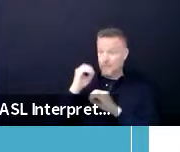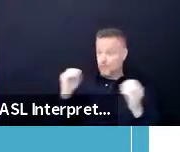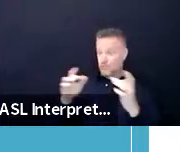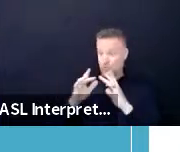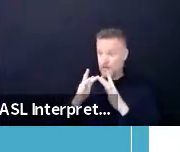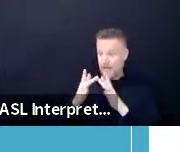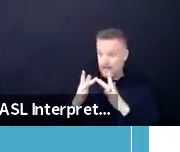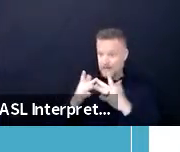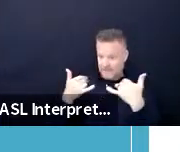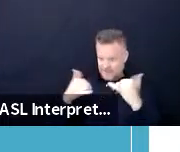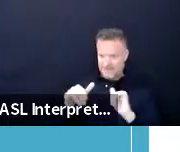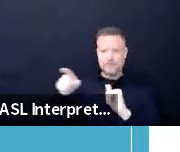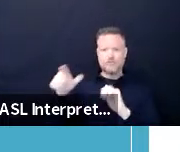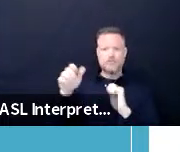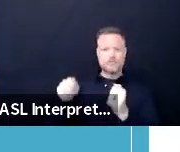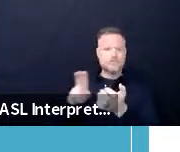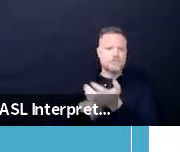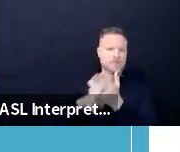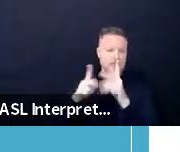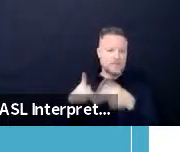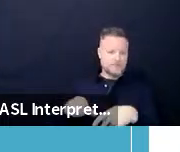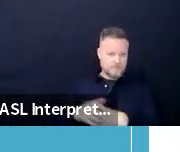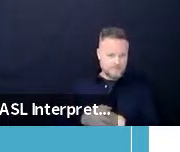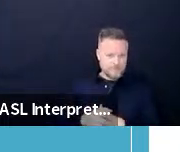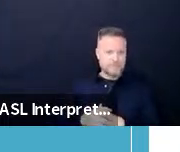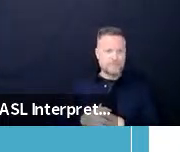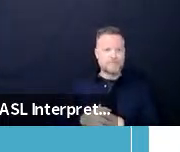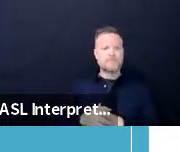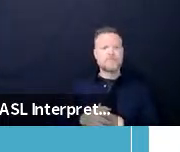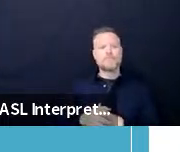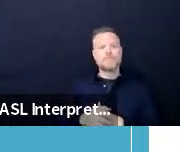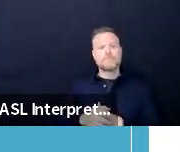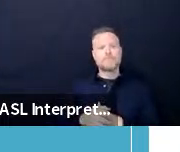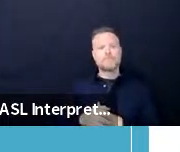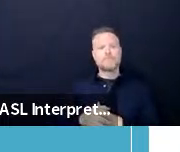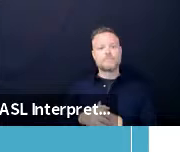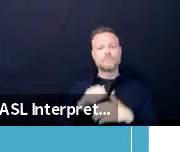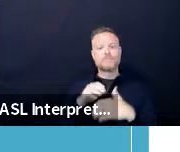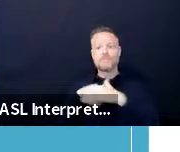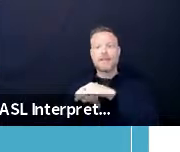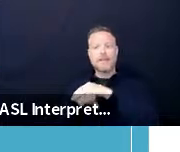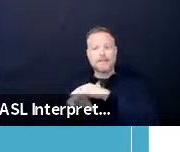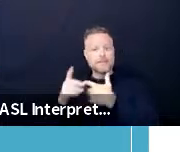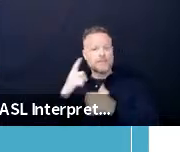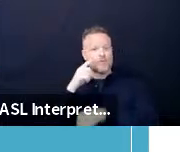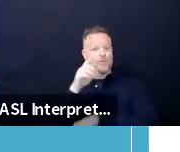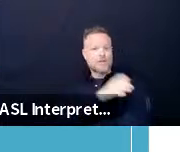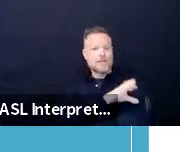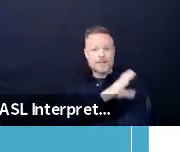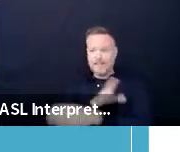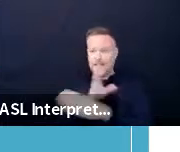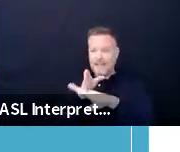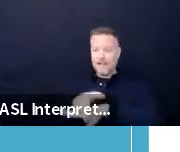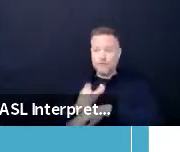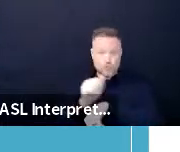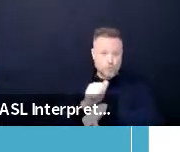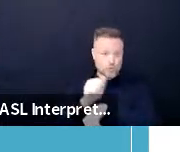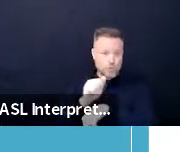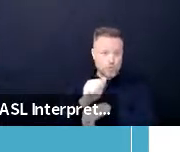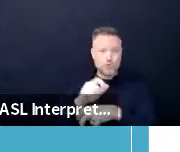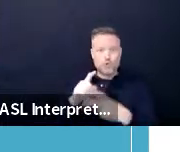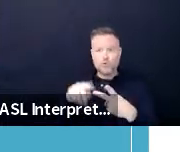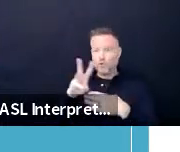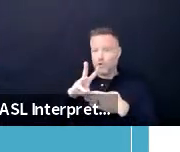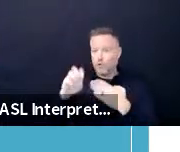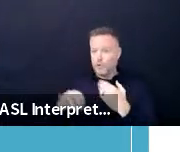or transportation. Access to vaccines and clinics after work and on weekends. Funds for bilingual